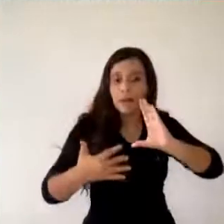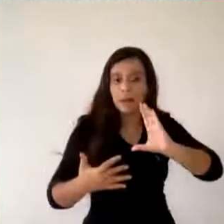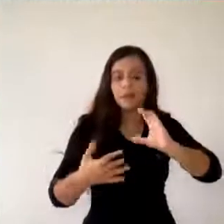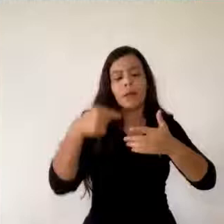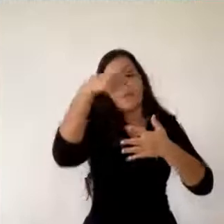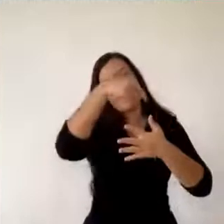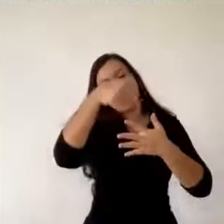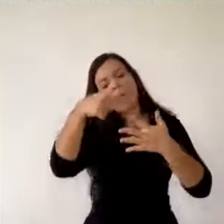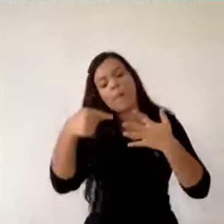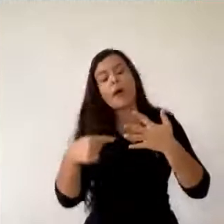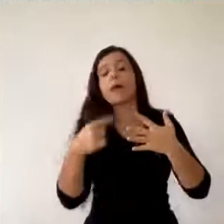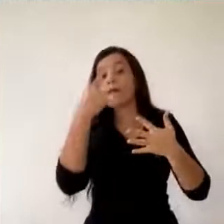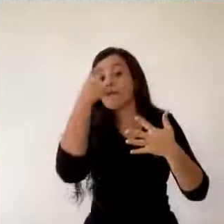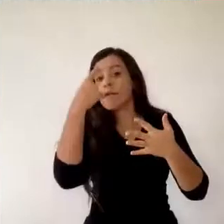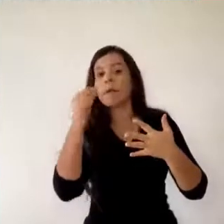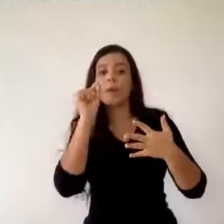know